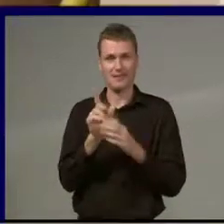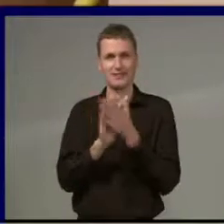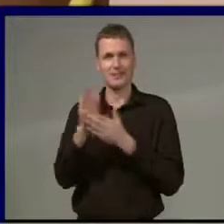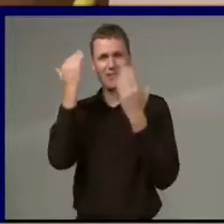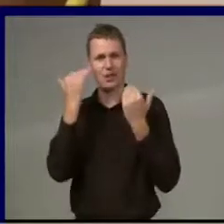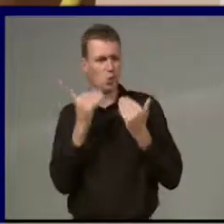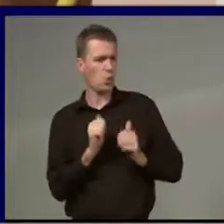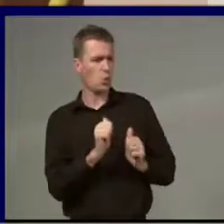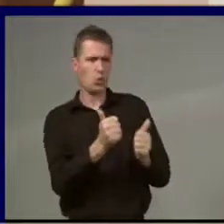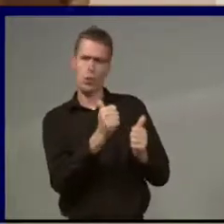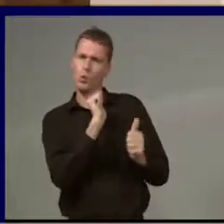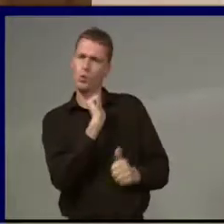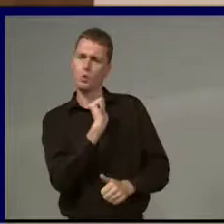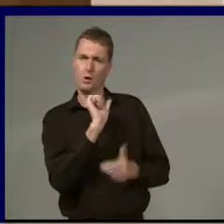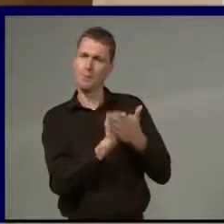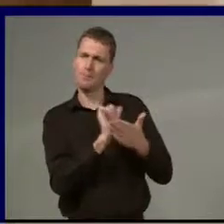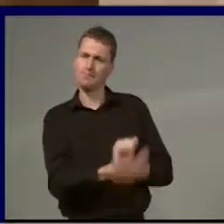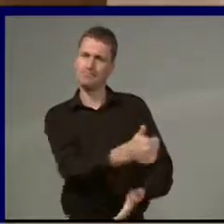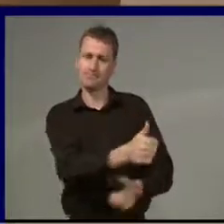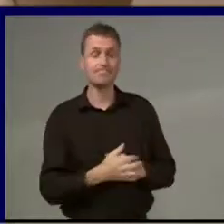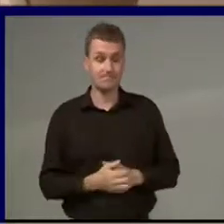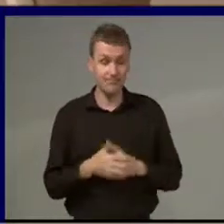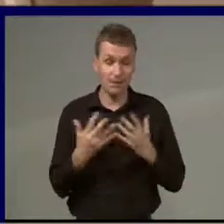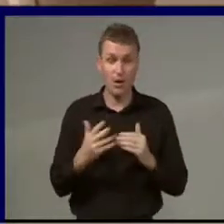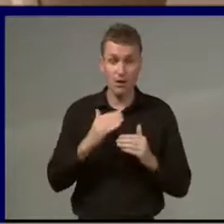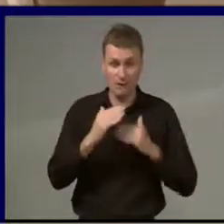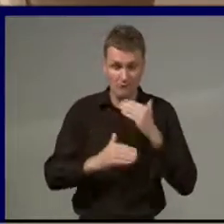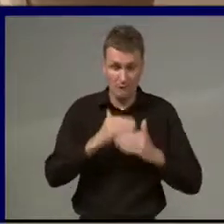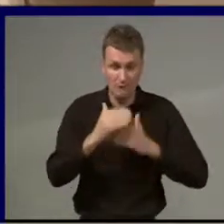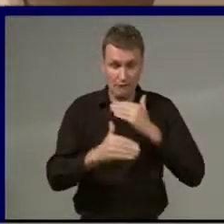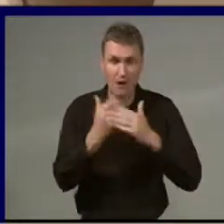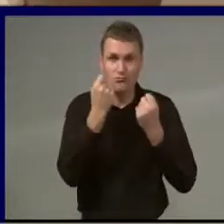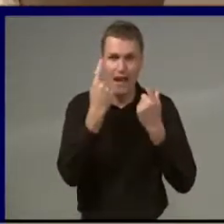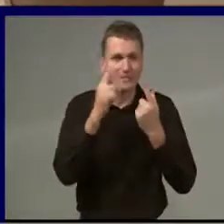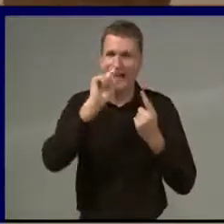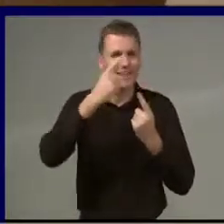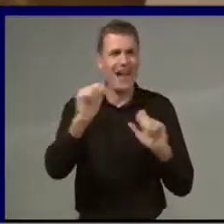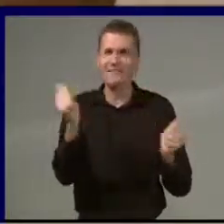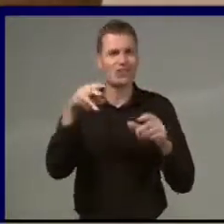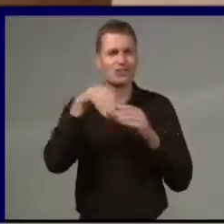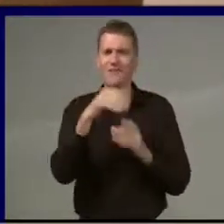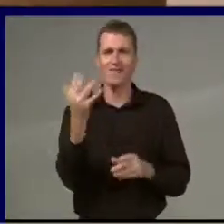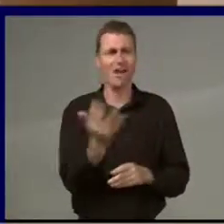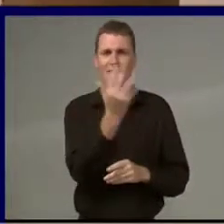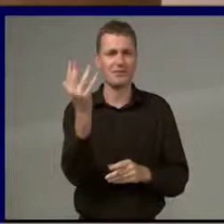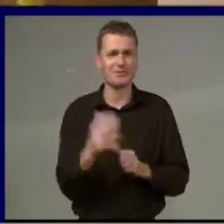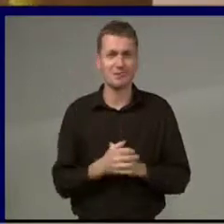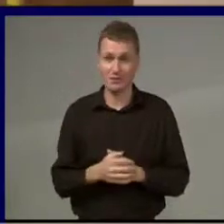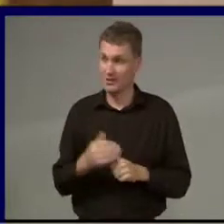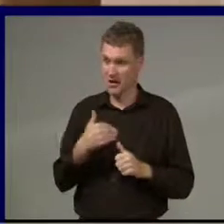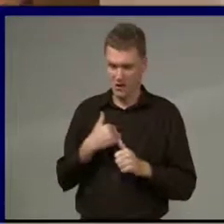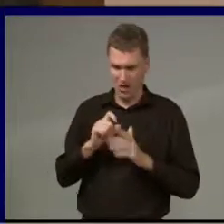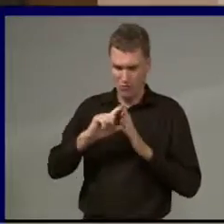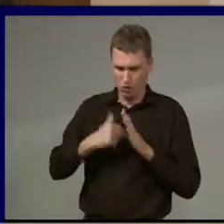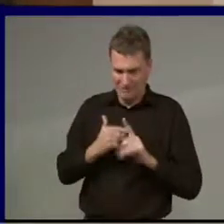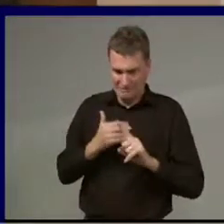judges. Halfway through the building, Tom realised he wouldn't make the project deadline. About halfway through our project, we knew that we weren't